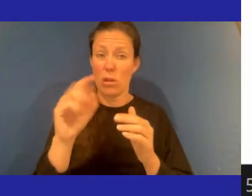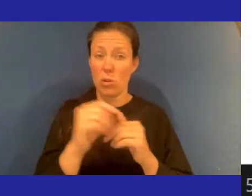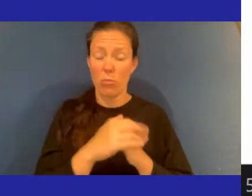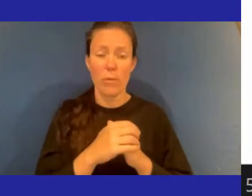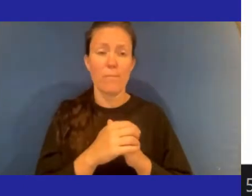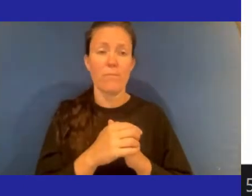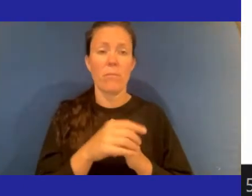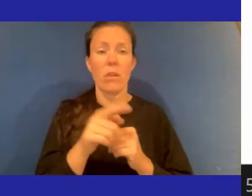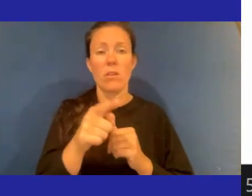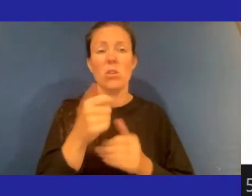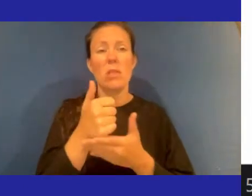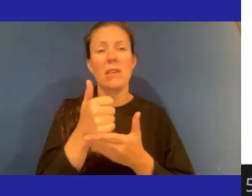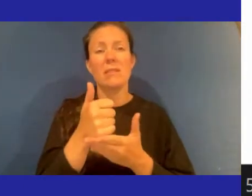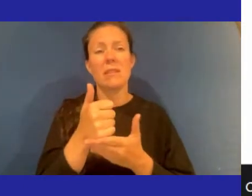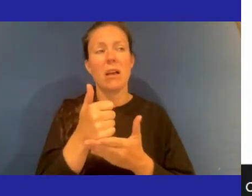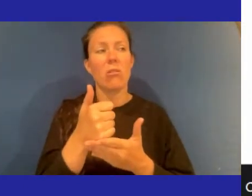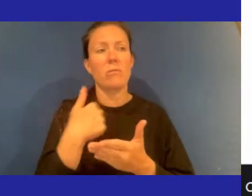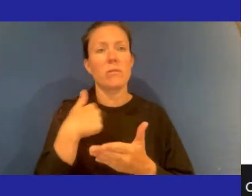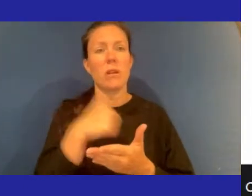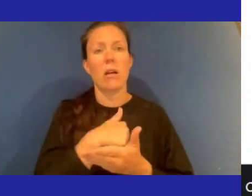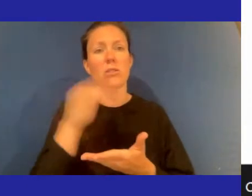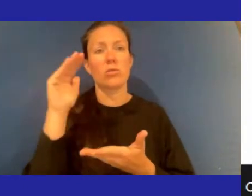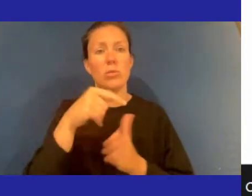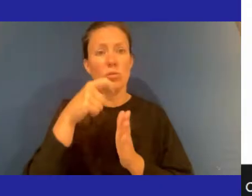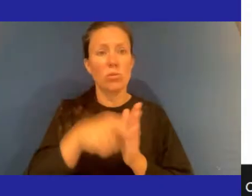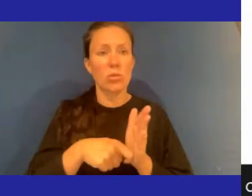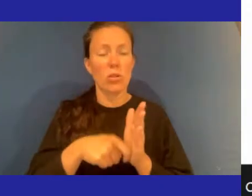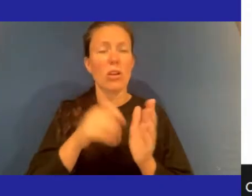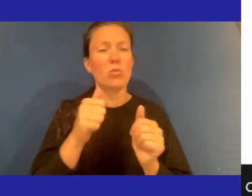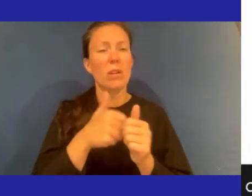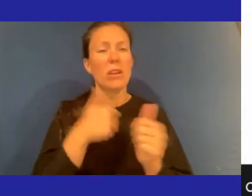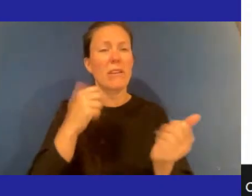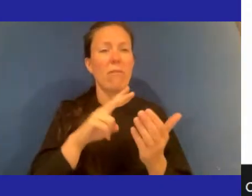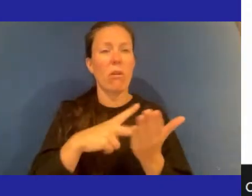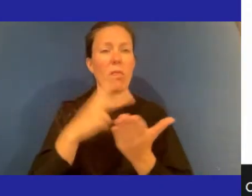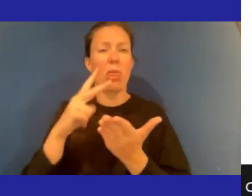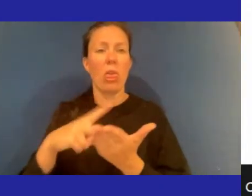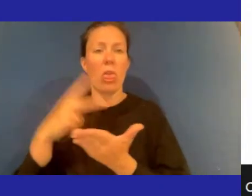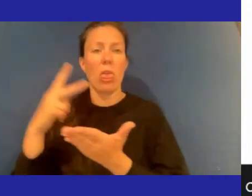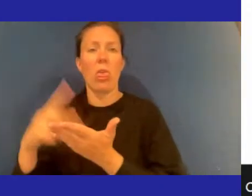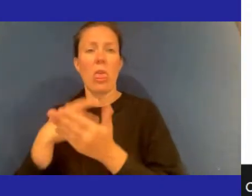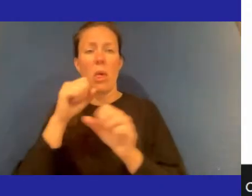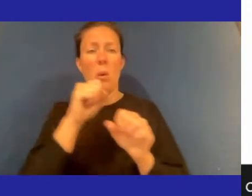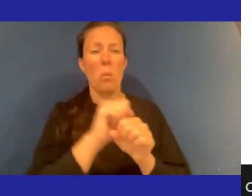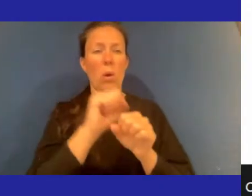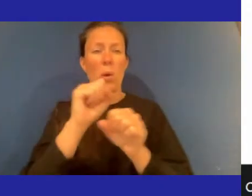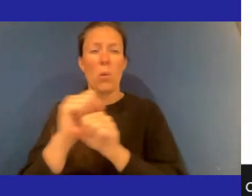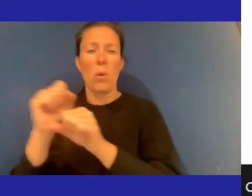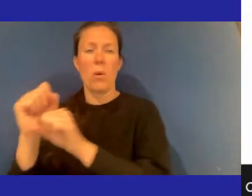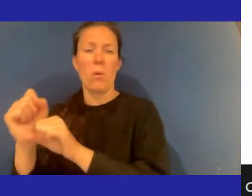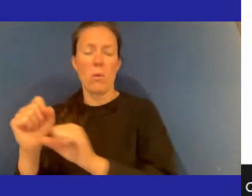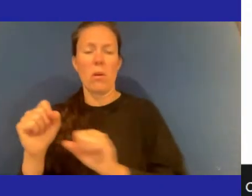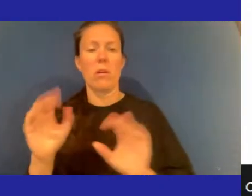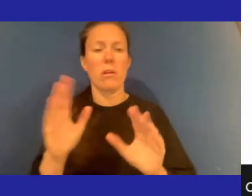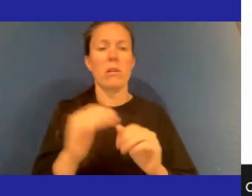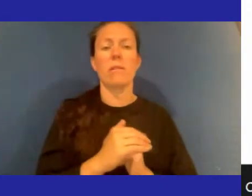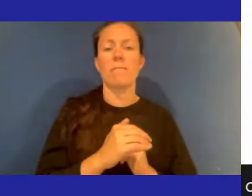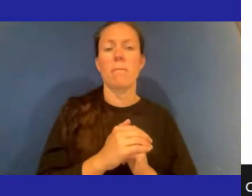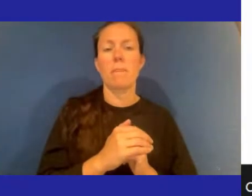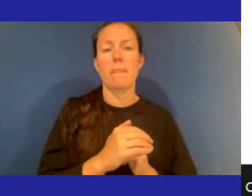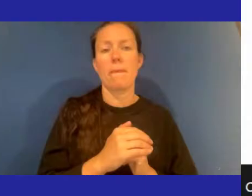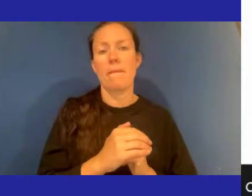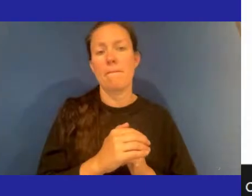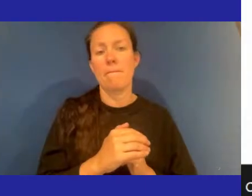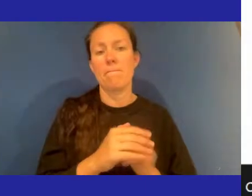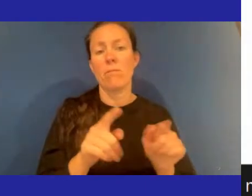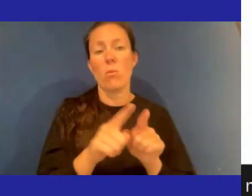our costs, make sure that we don't have duplication along with the regulation. And we also have an